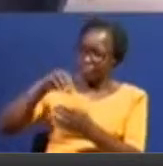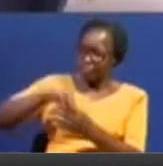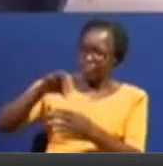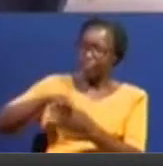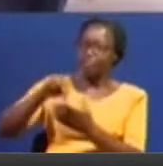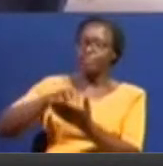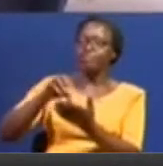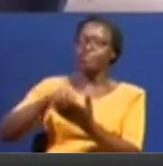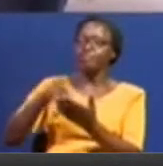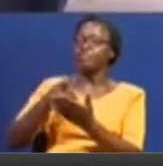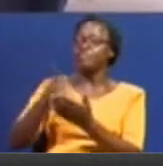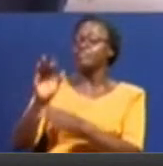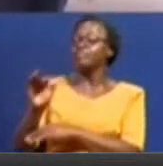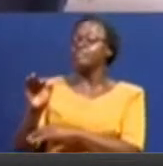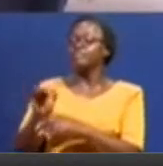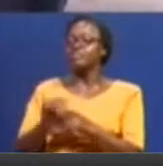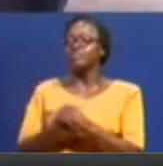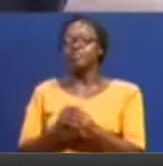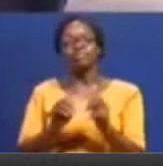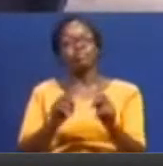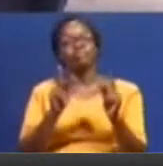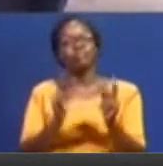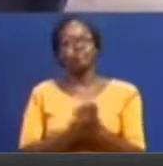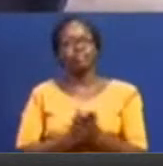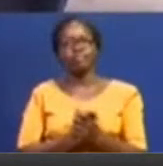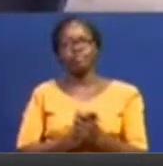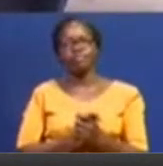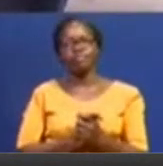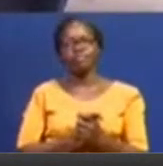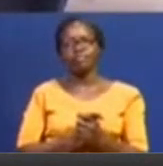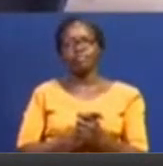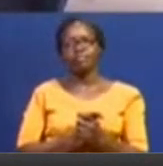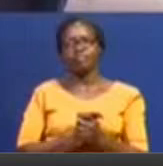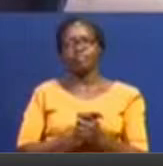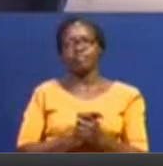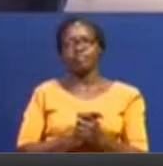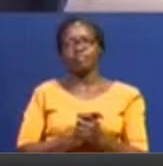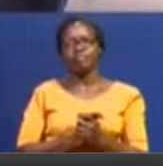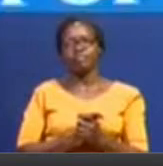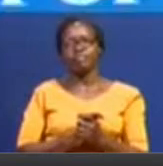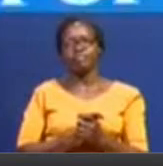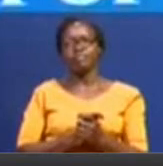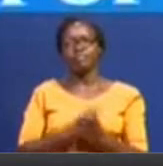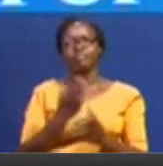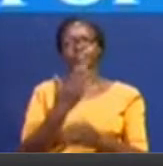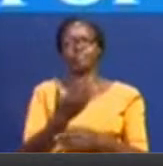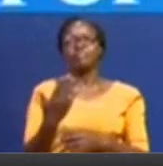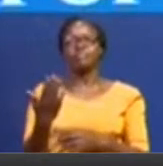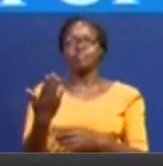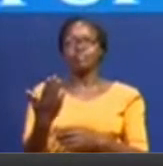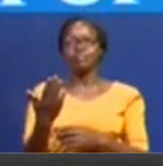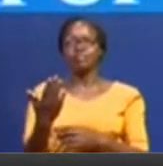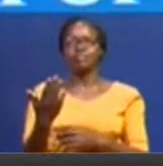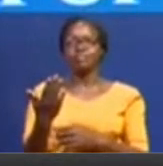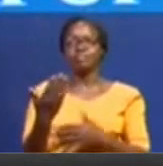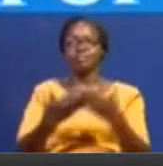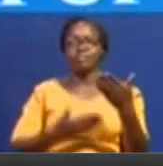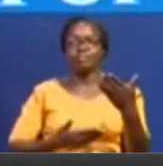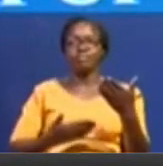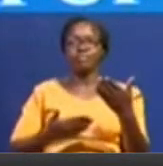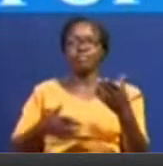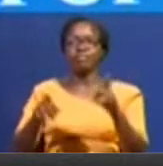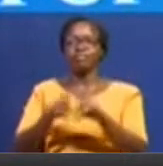the aspects I'm asking. Okay, the hard copies of the forms are